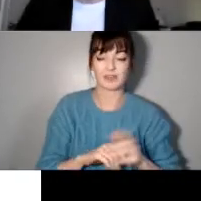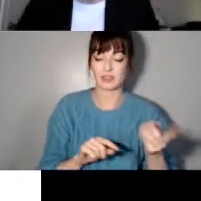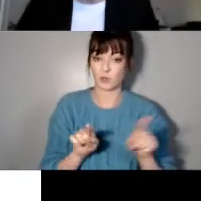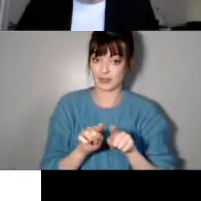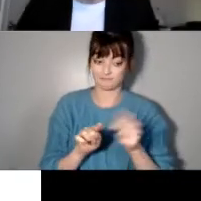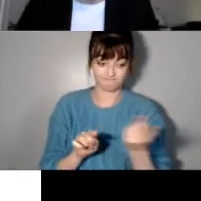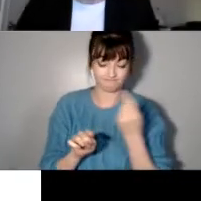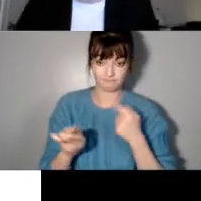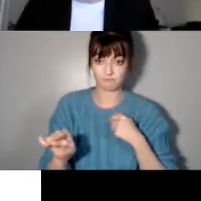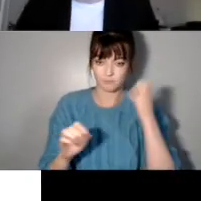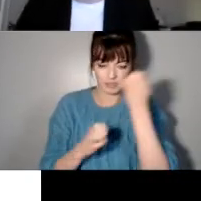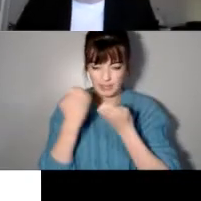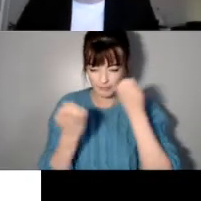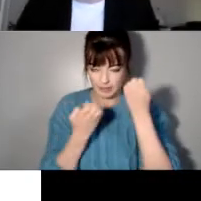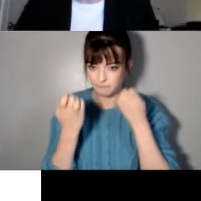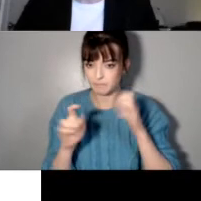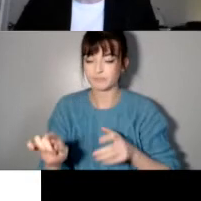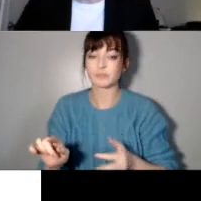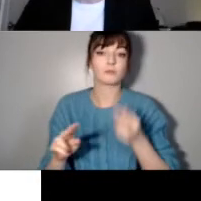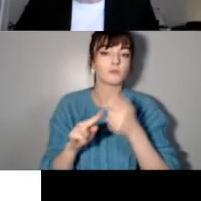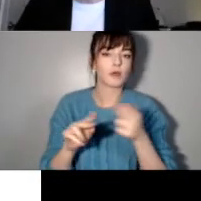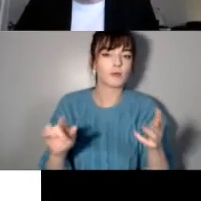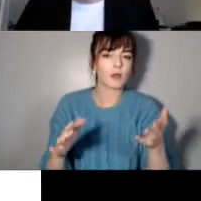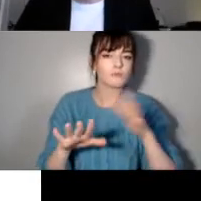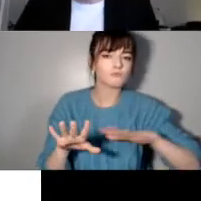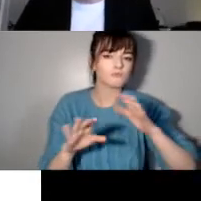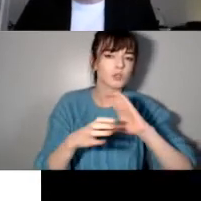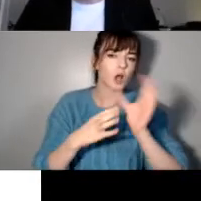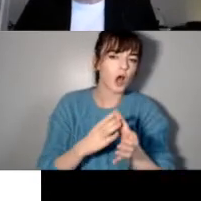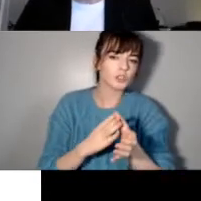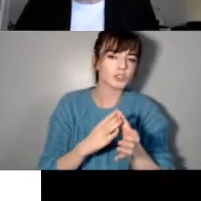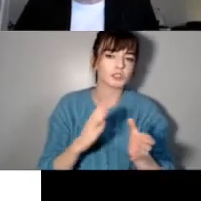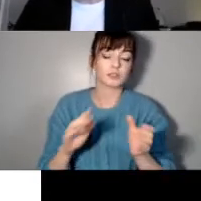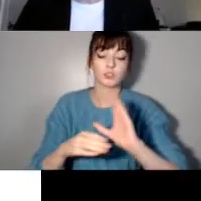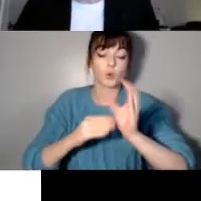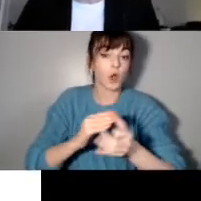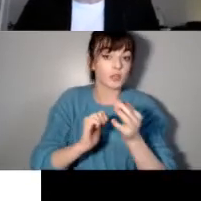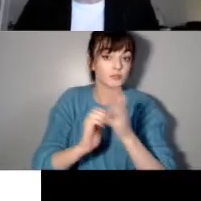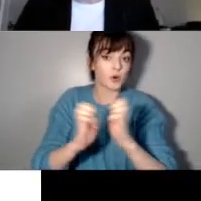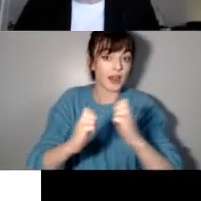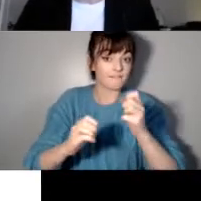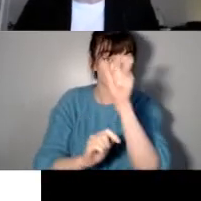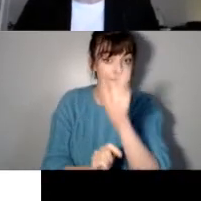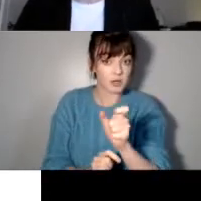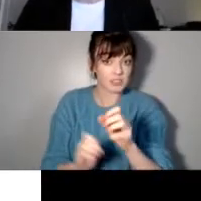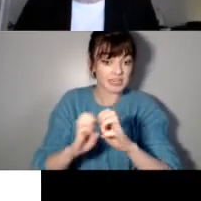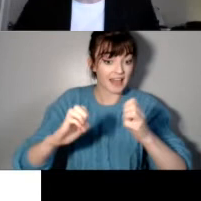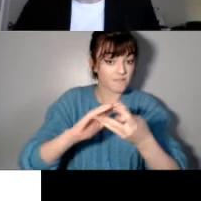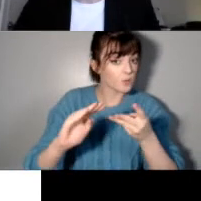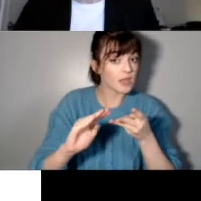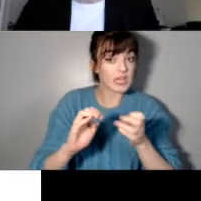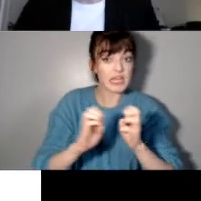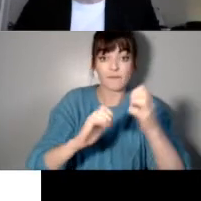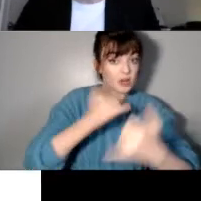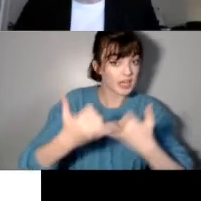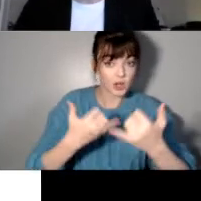we came to an estimation of unit costs, that is cost per resident per annum or per week based upon